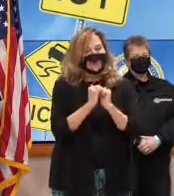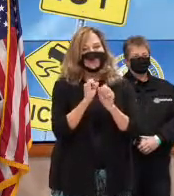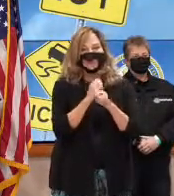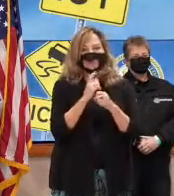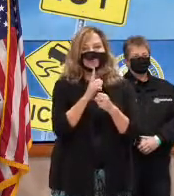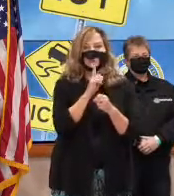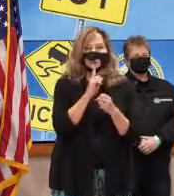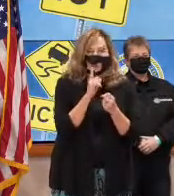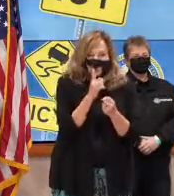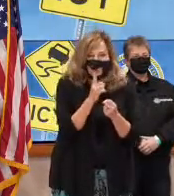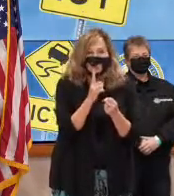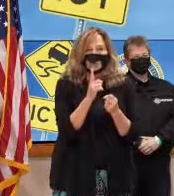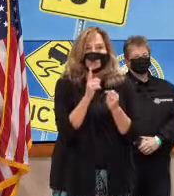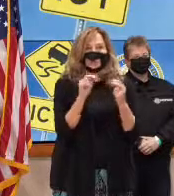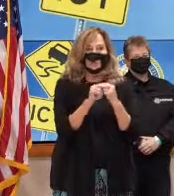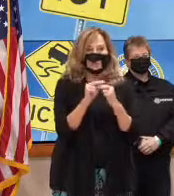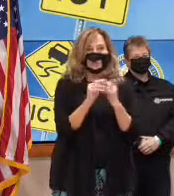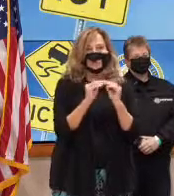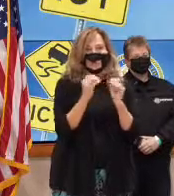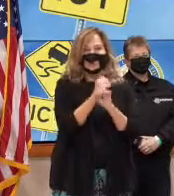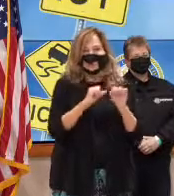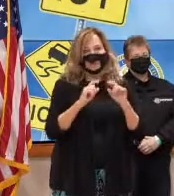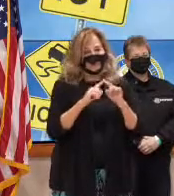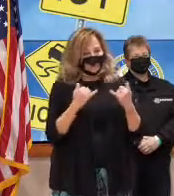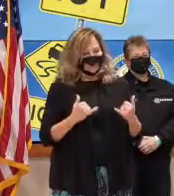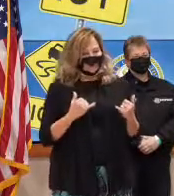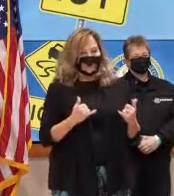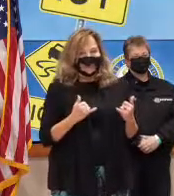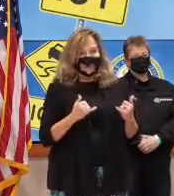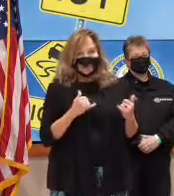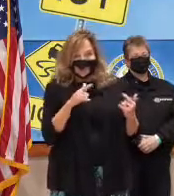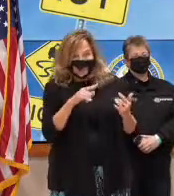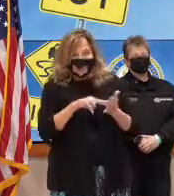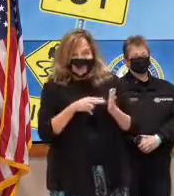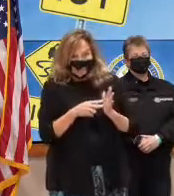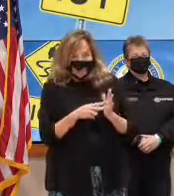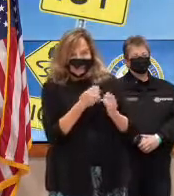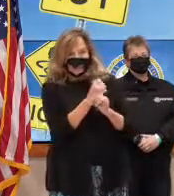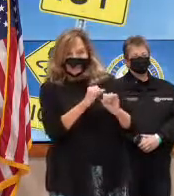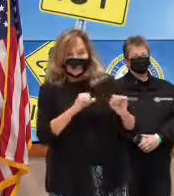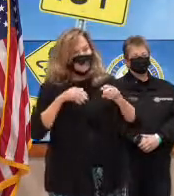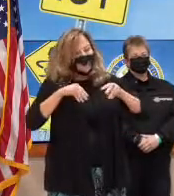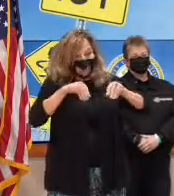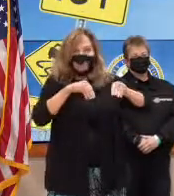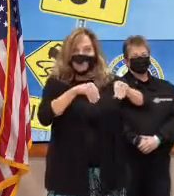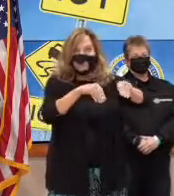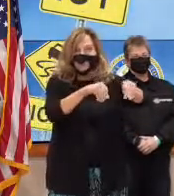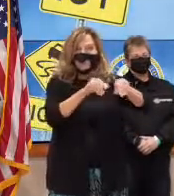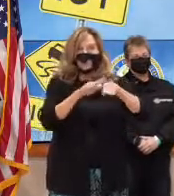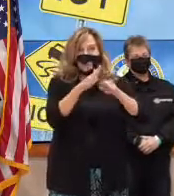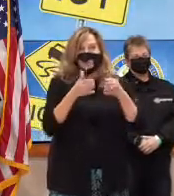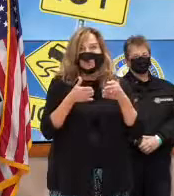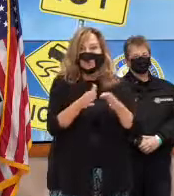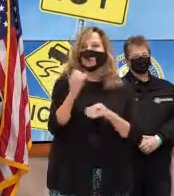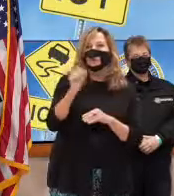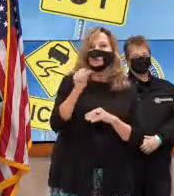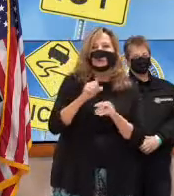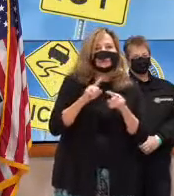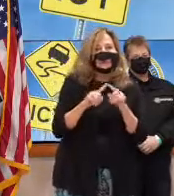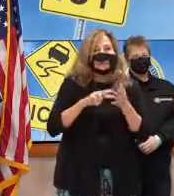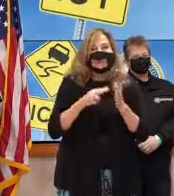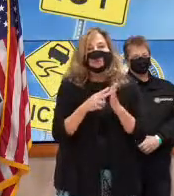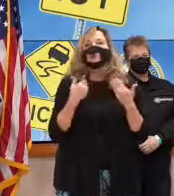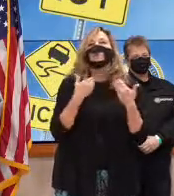that treating roads doesn't mean we can safely drive during the weather we're about to see.